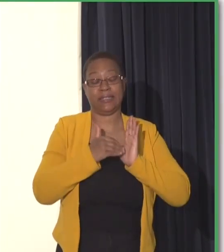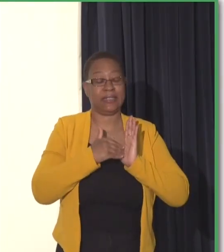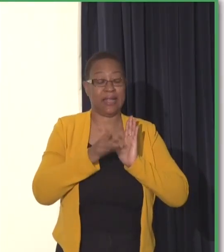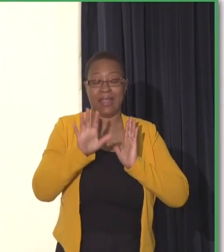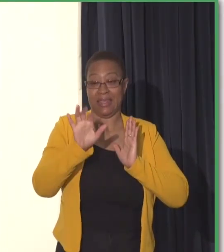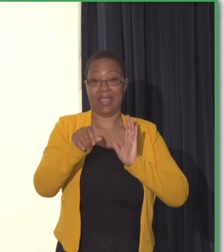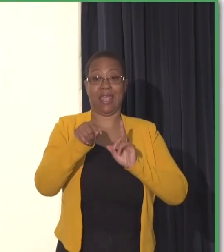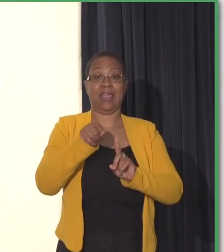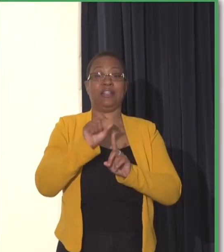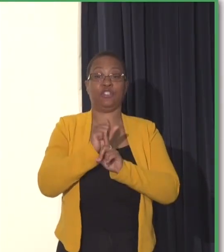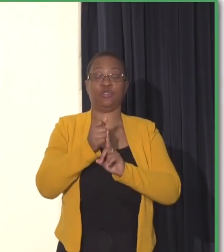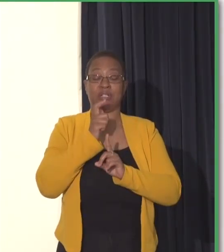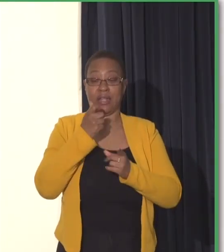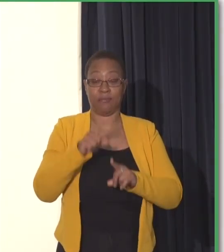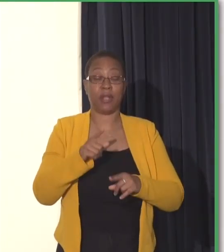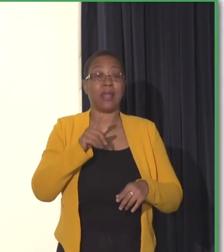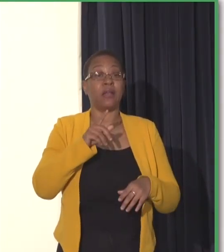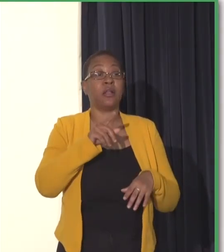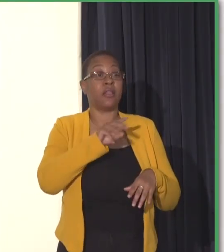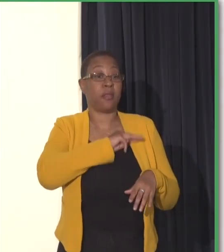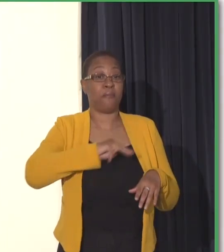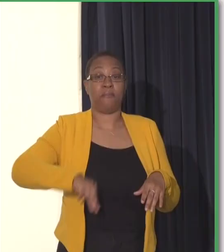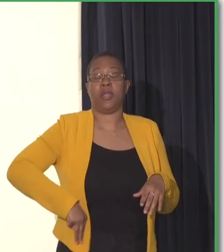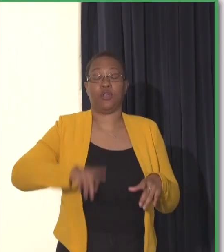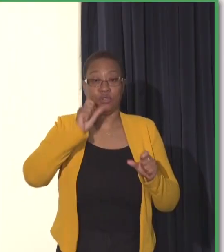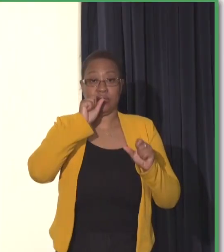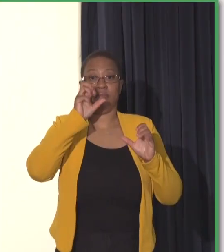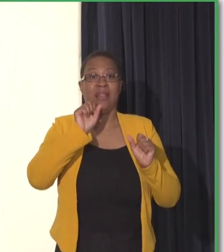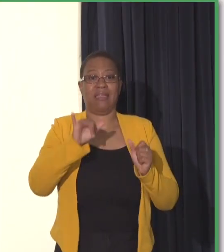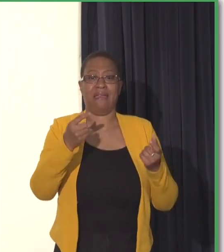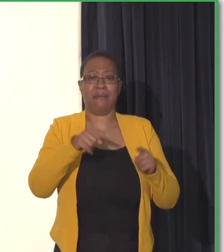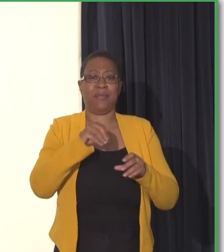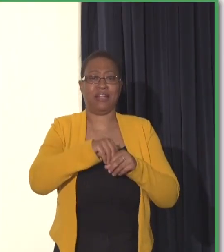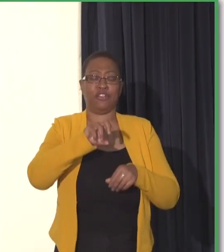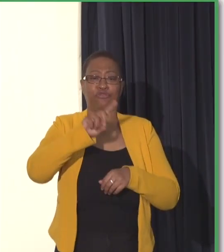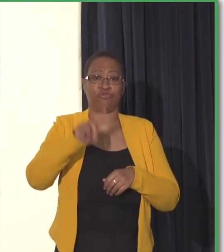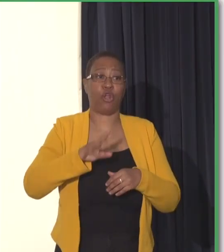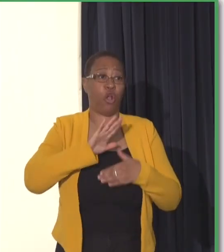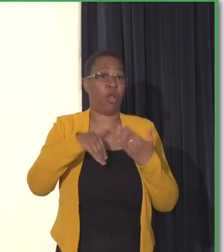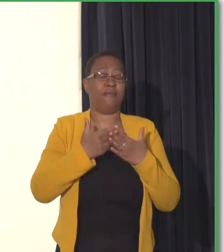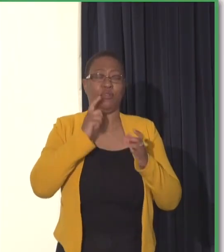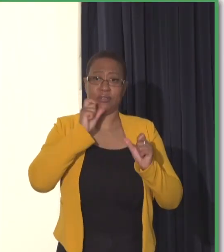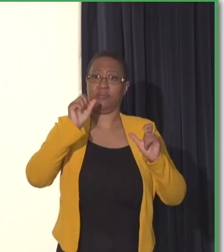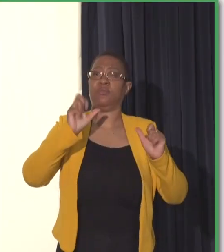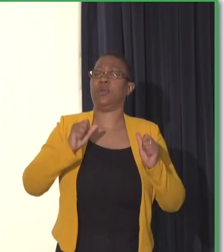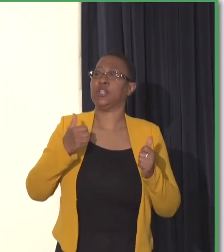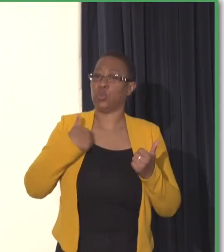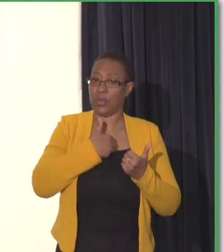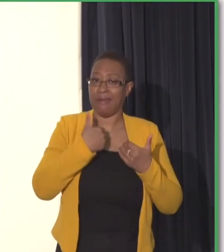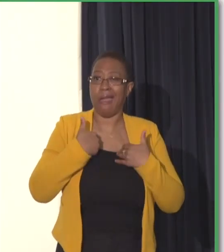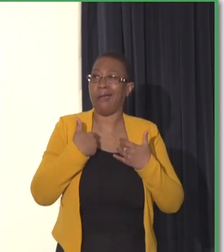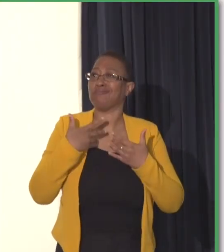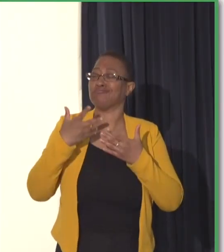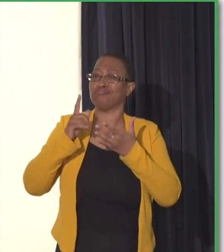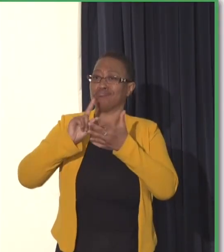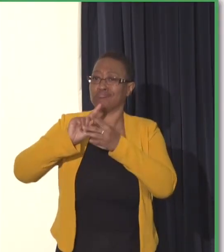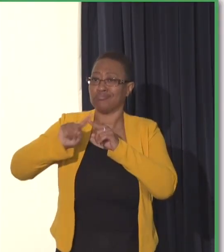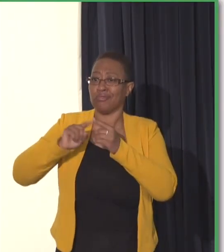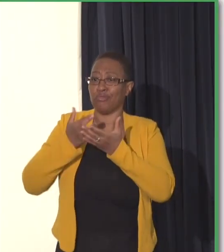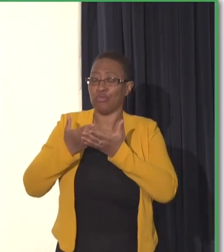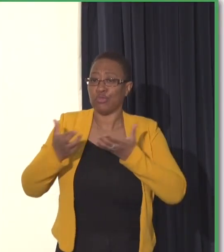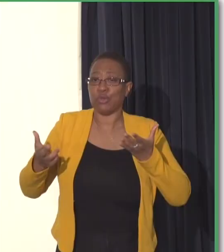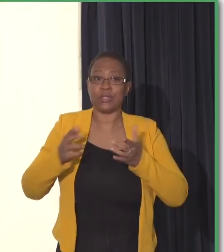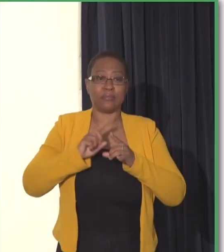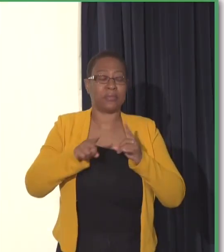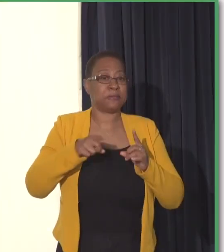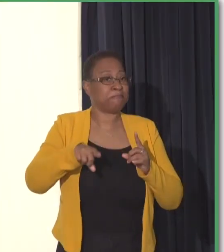not, even the mayor said he was surprised it happened in Detroit. I think all of us were. But I want to thank Chief Bettison and you